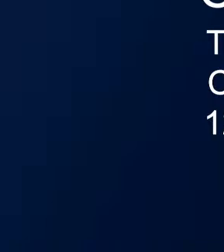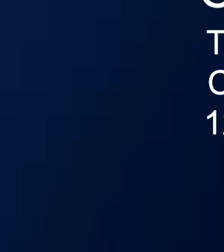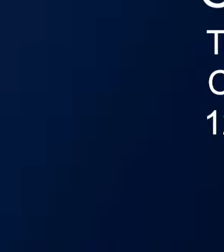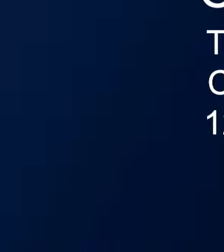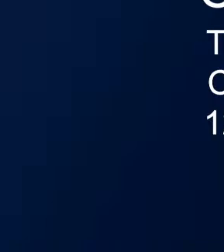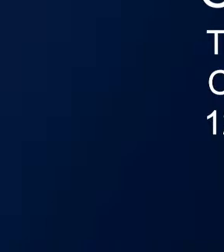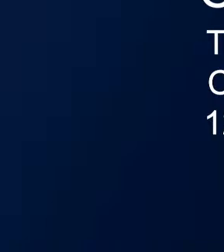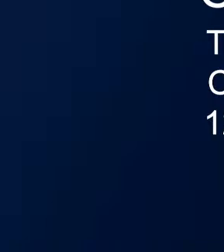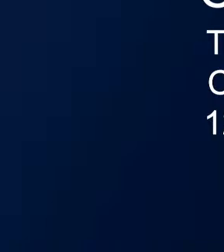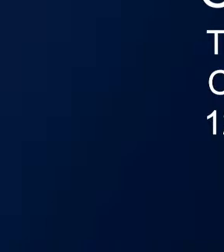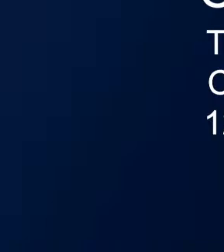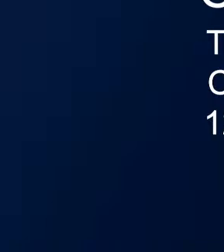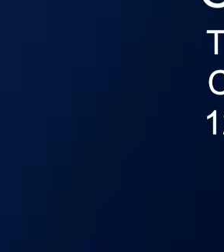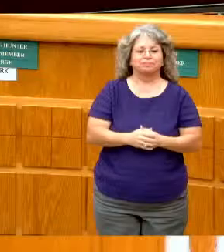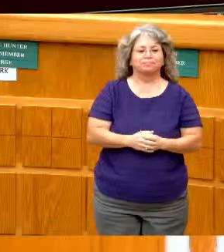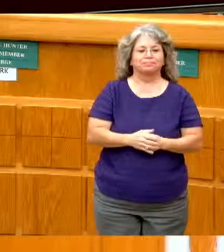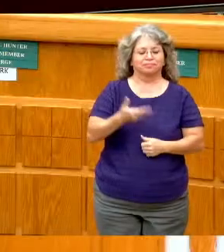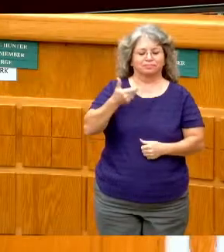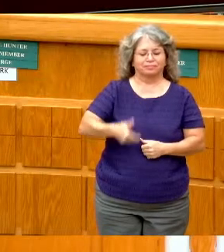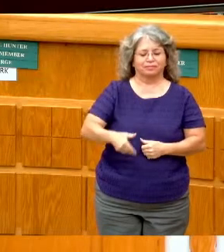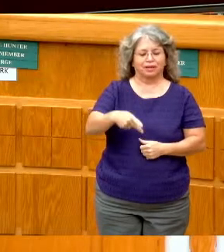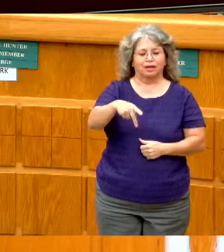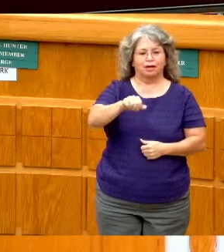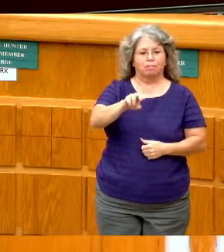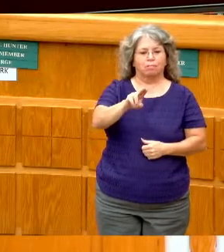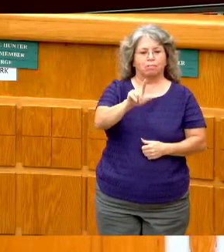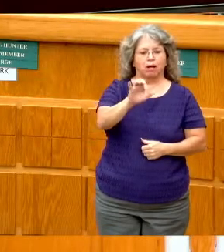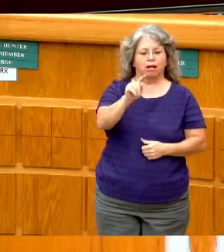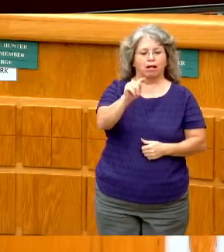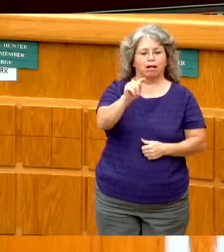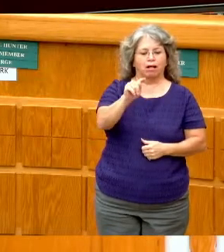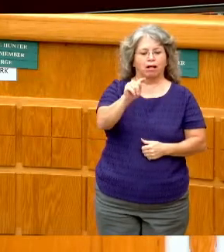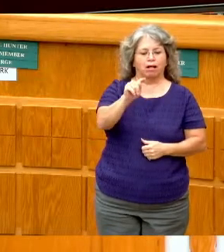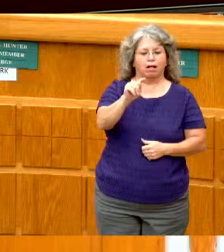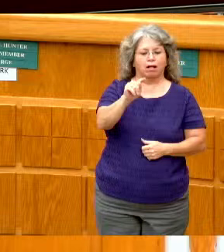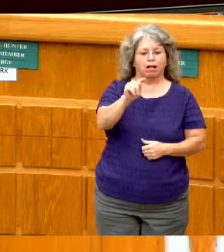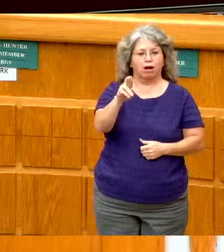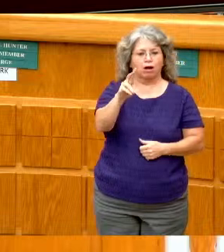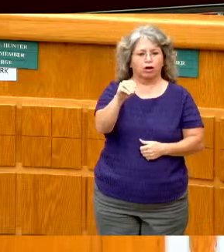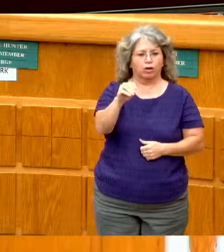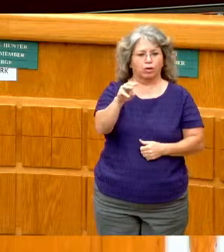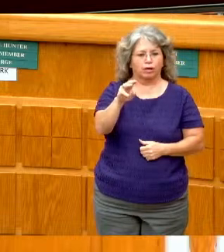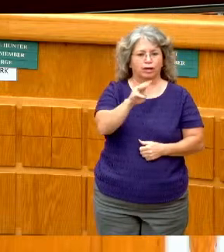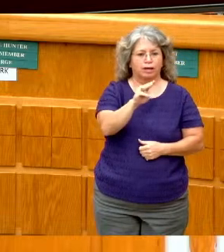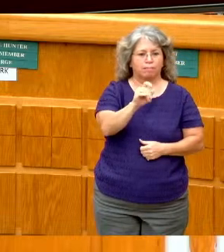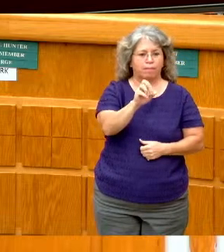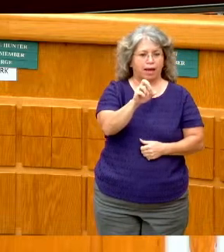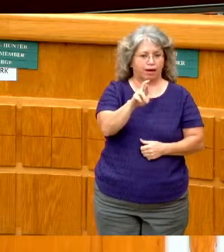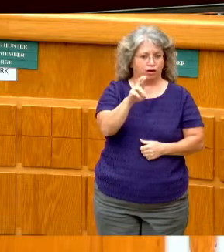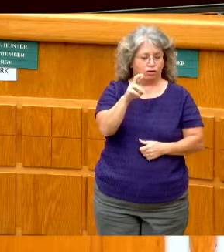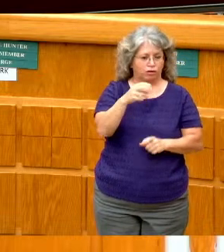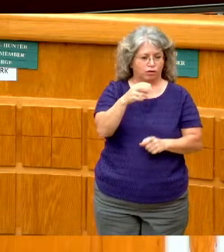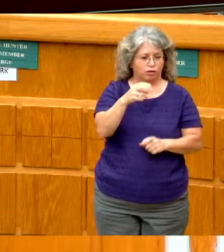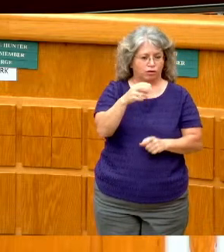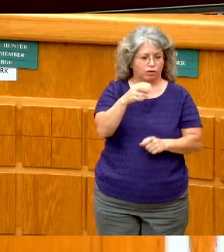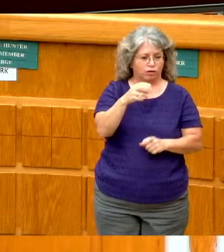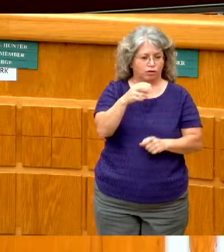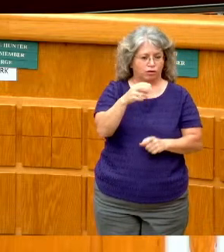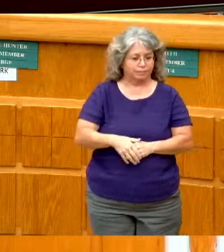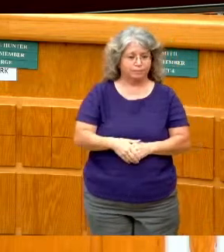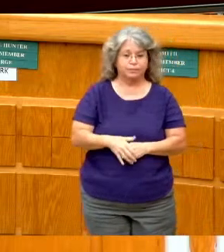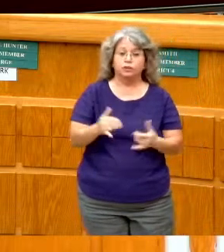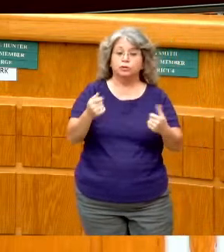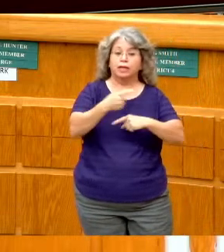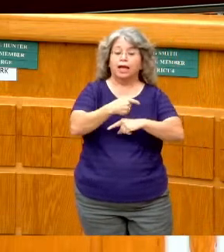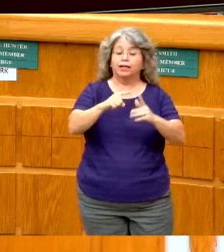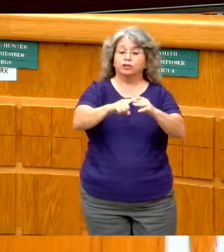Good afternoon, everyone. I'm Paulette Guajardo, your mayor, the mayor of Corpus Christi. I want to start today with some encouraging information. It